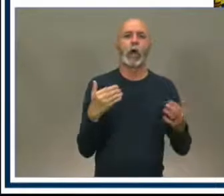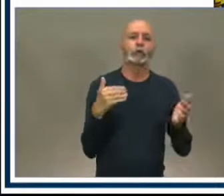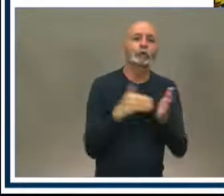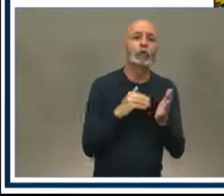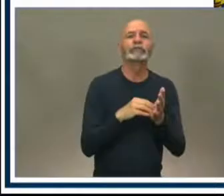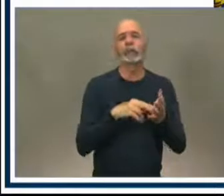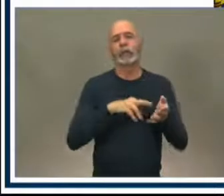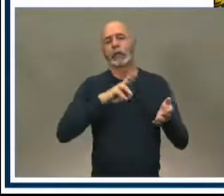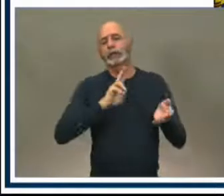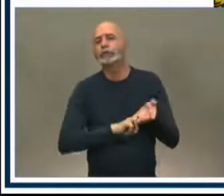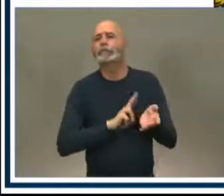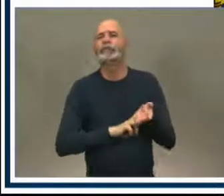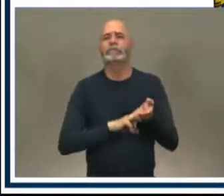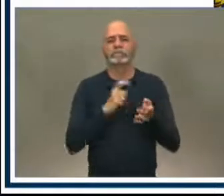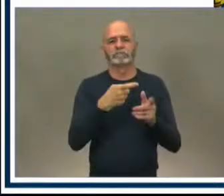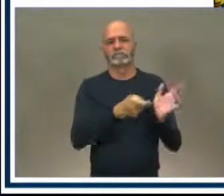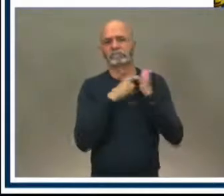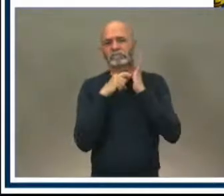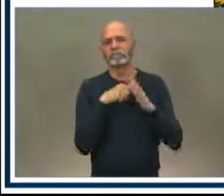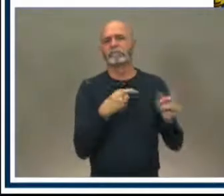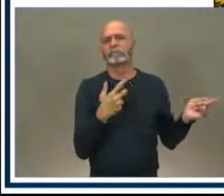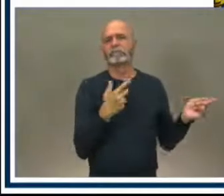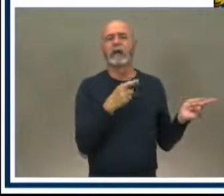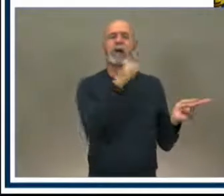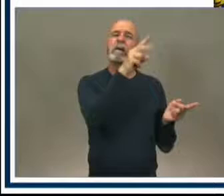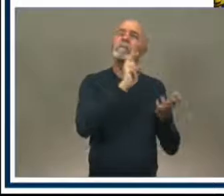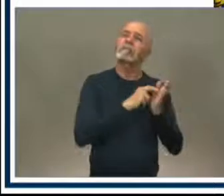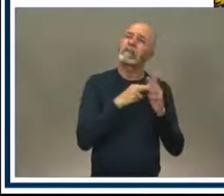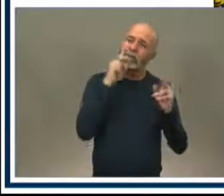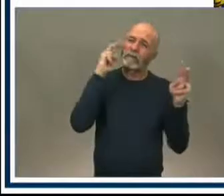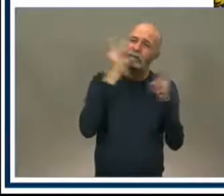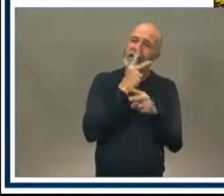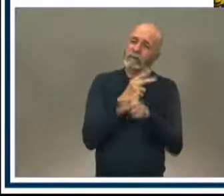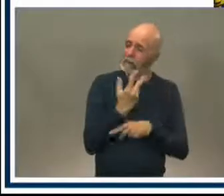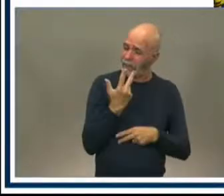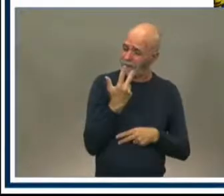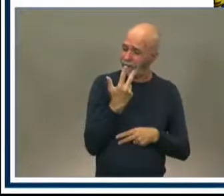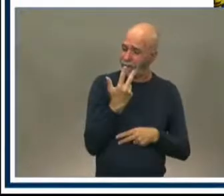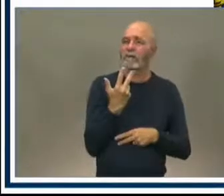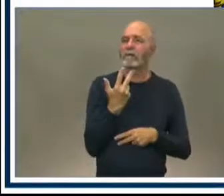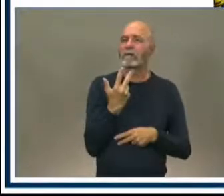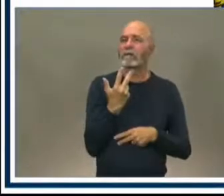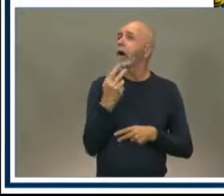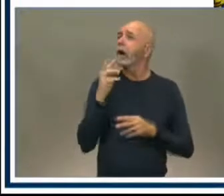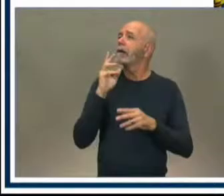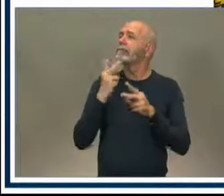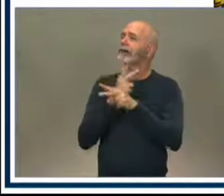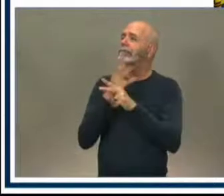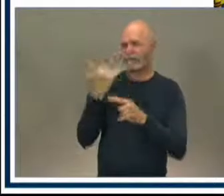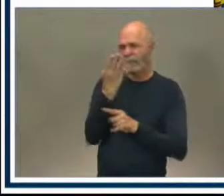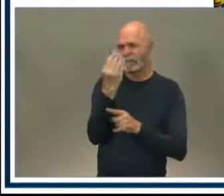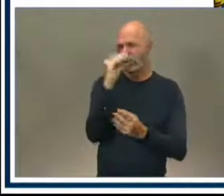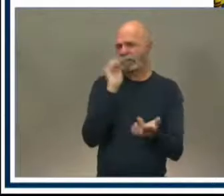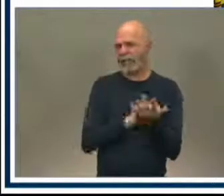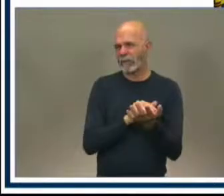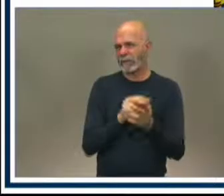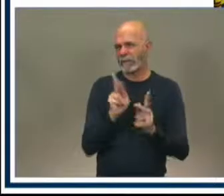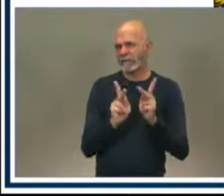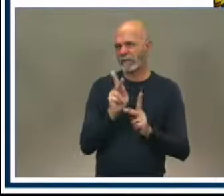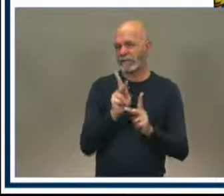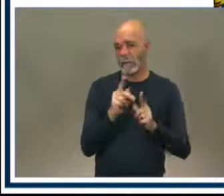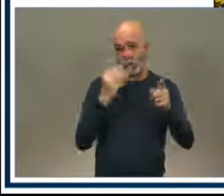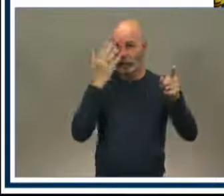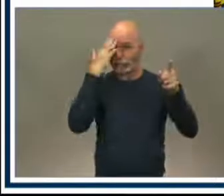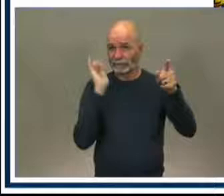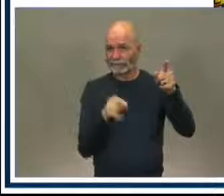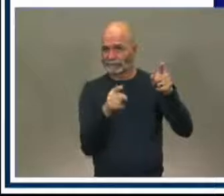vaccinated. That translated to 14,000 people, which is not insignificant. Do we know those numbers for the percentages? No, we don't know them, but I mean, we're